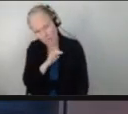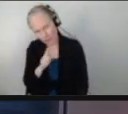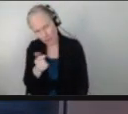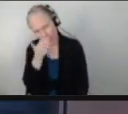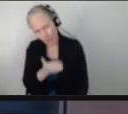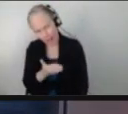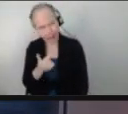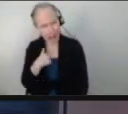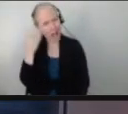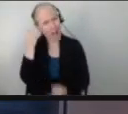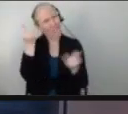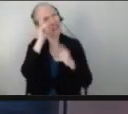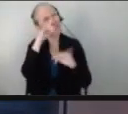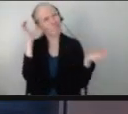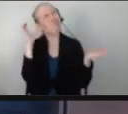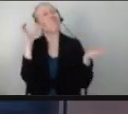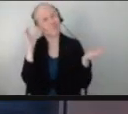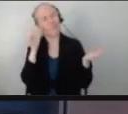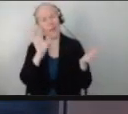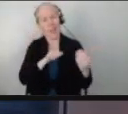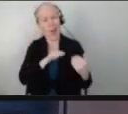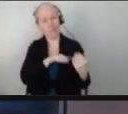way.